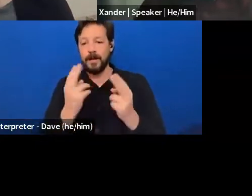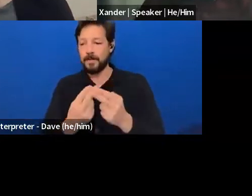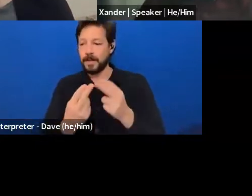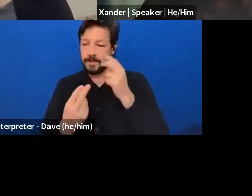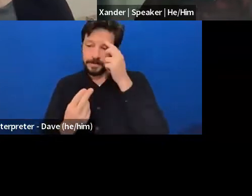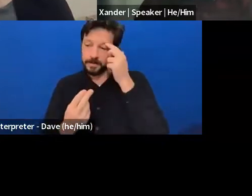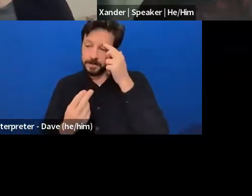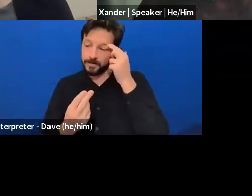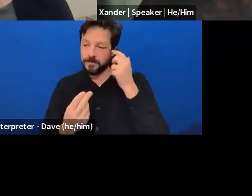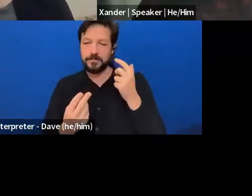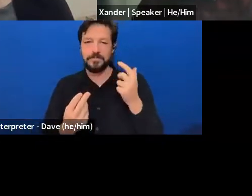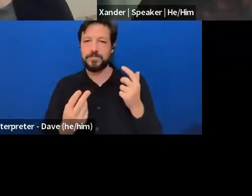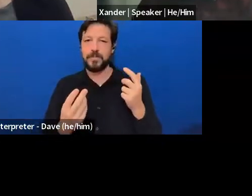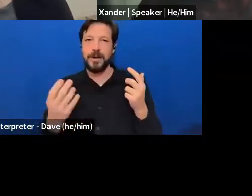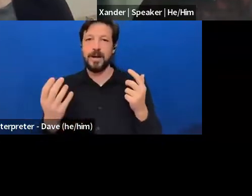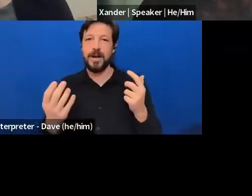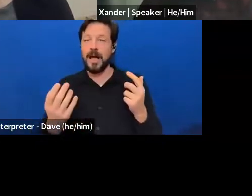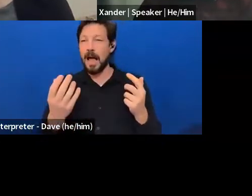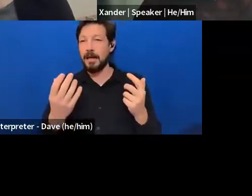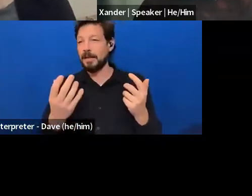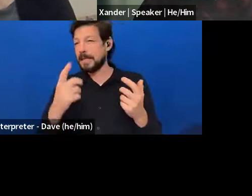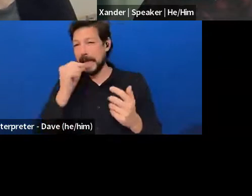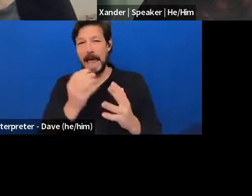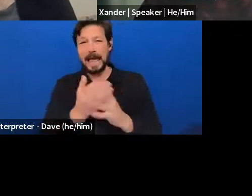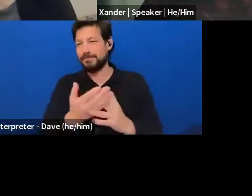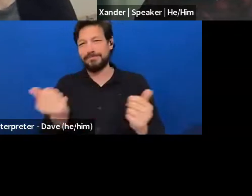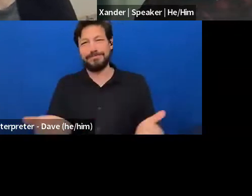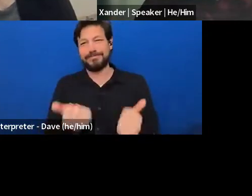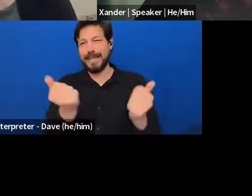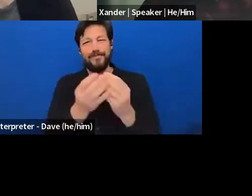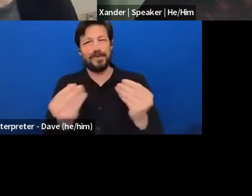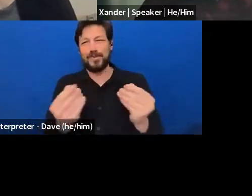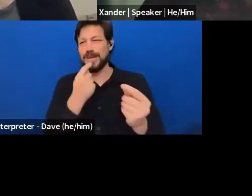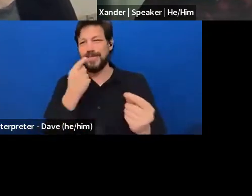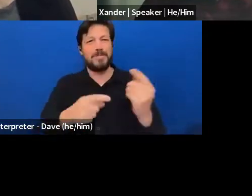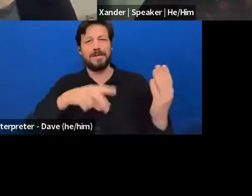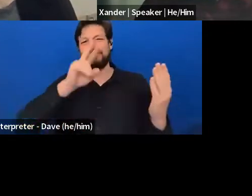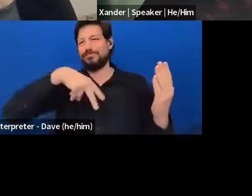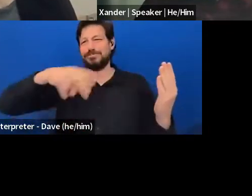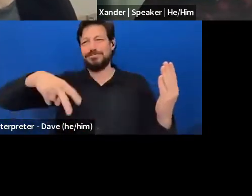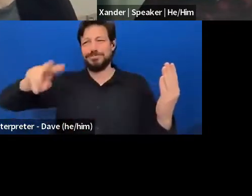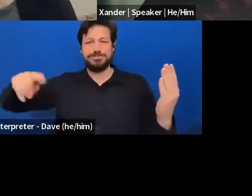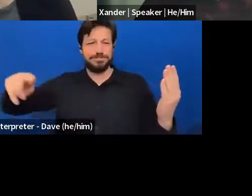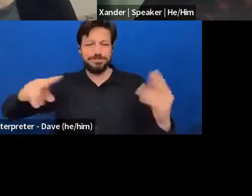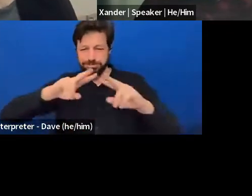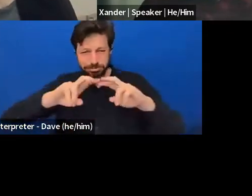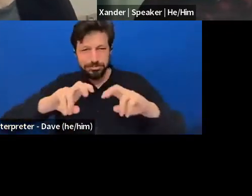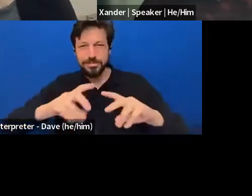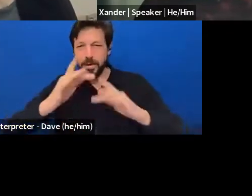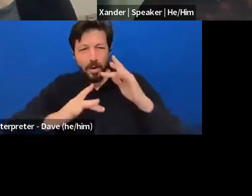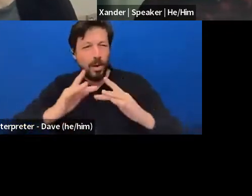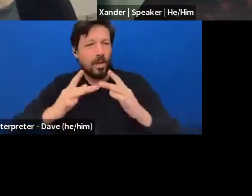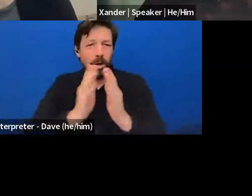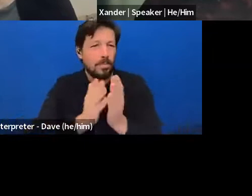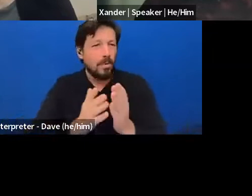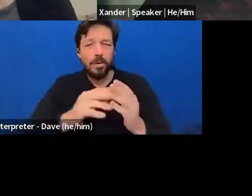numerous resources and pieces of information that are out there, and how we would like them